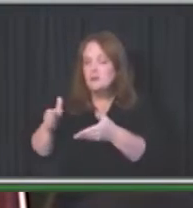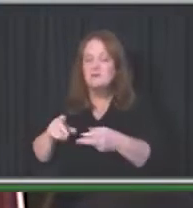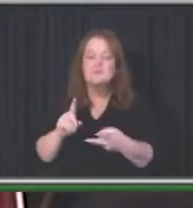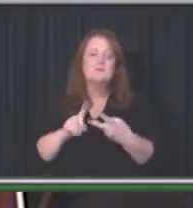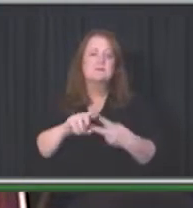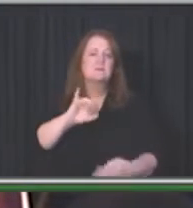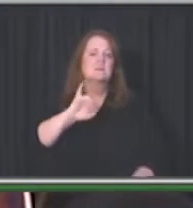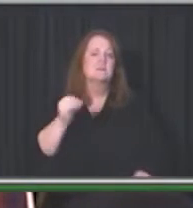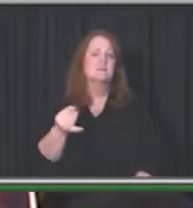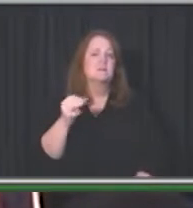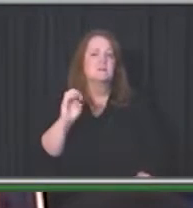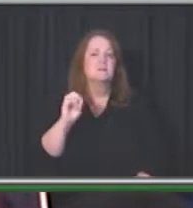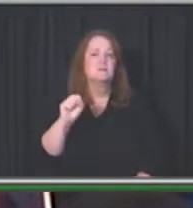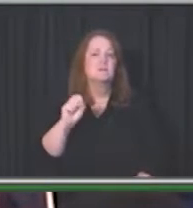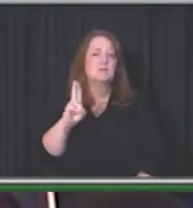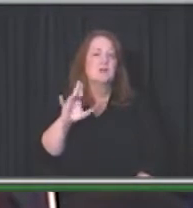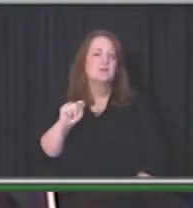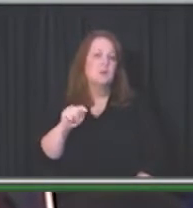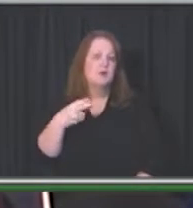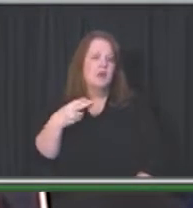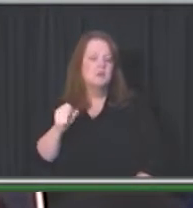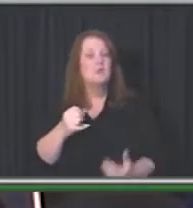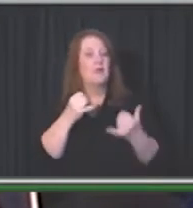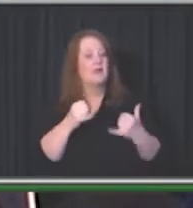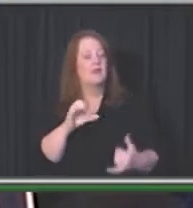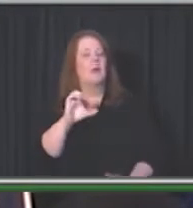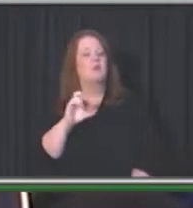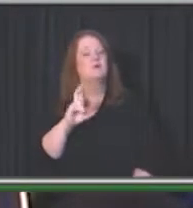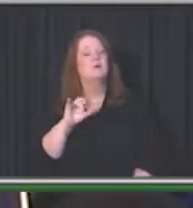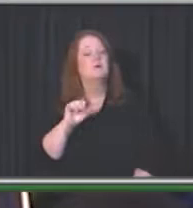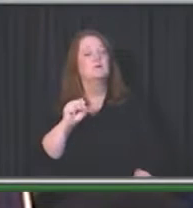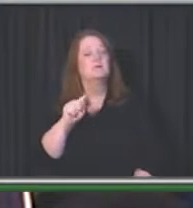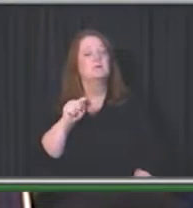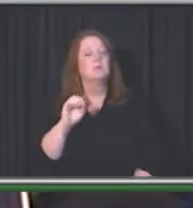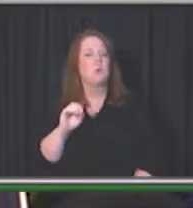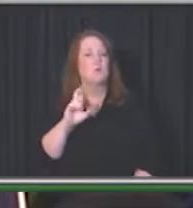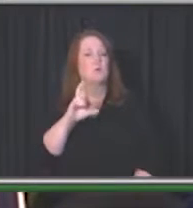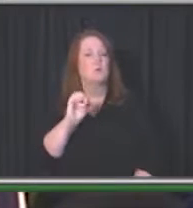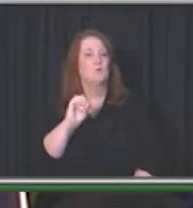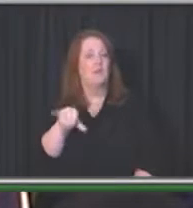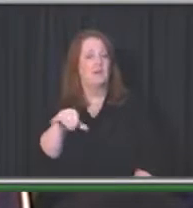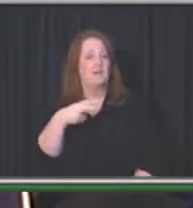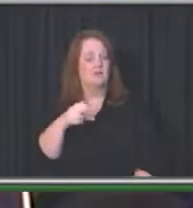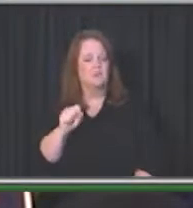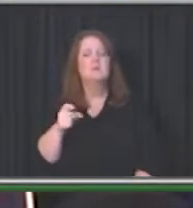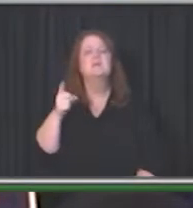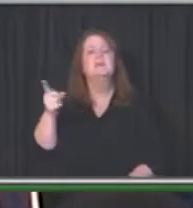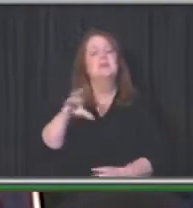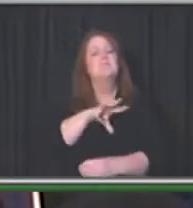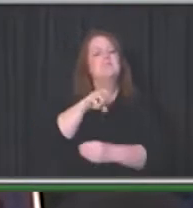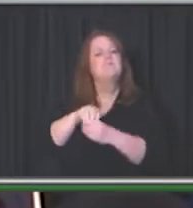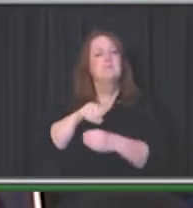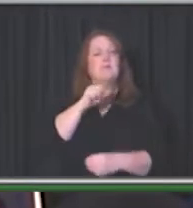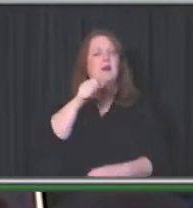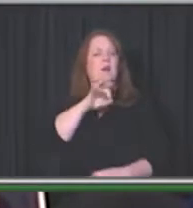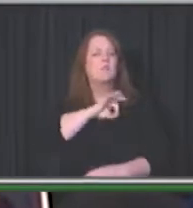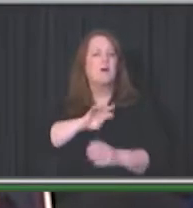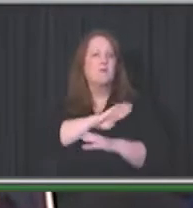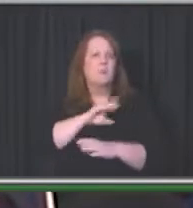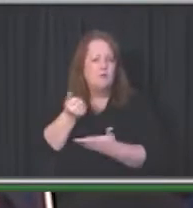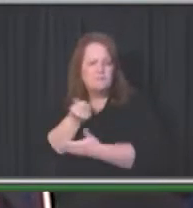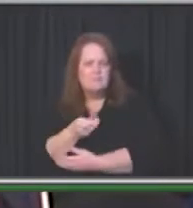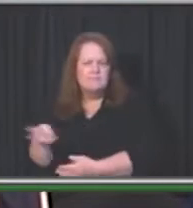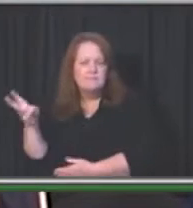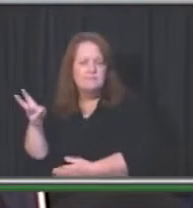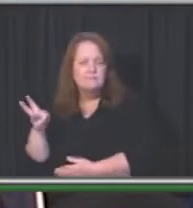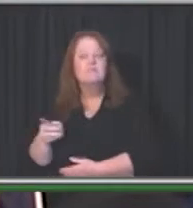for Crystal Ray High School. He served on several nonprofits boards. His family made the lead